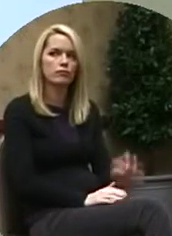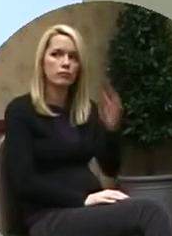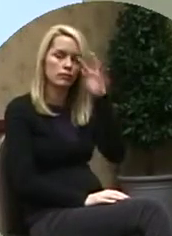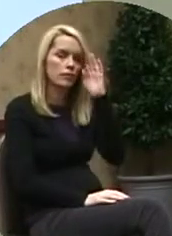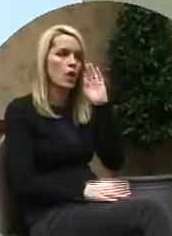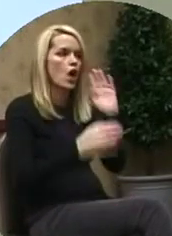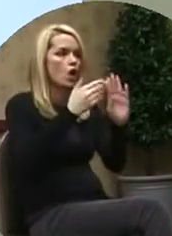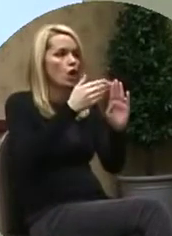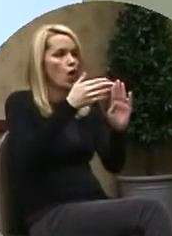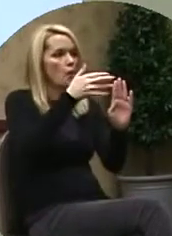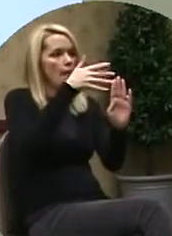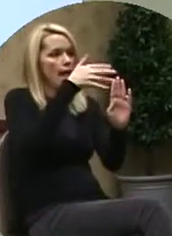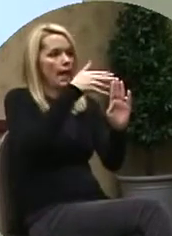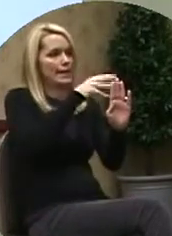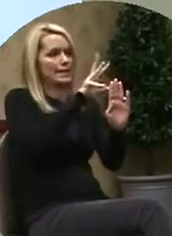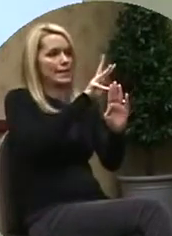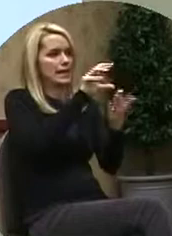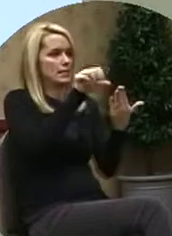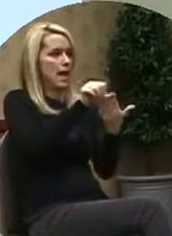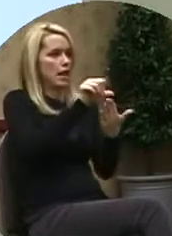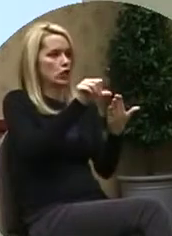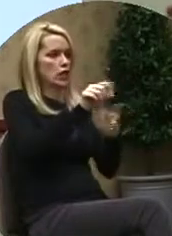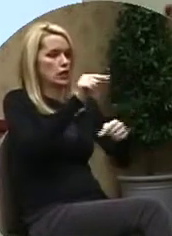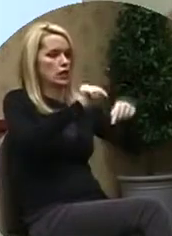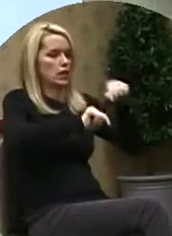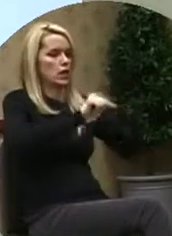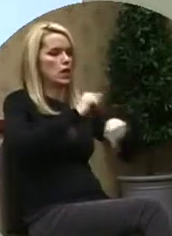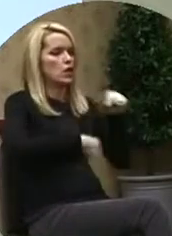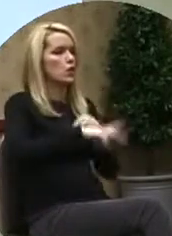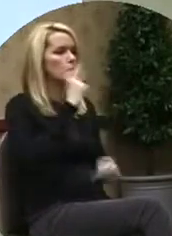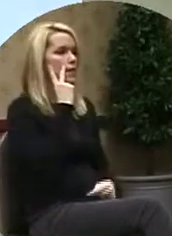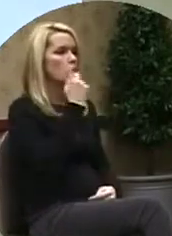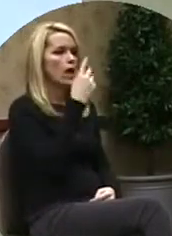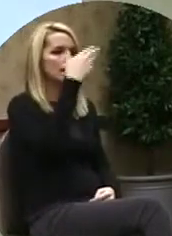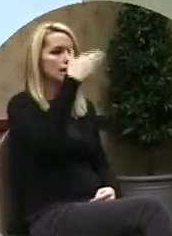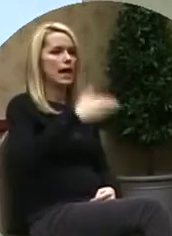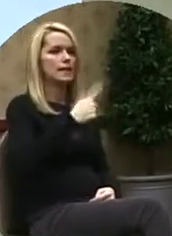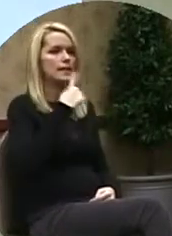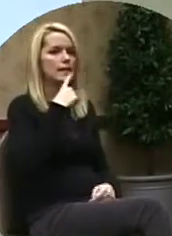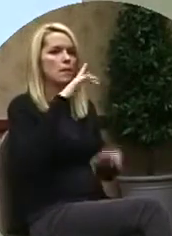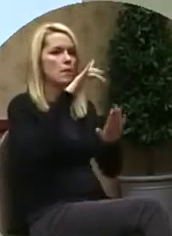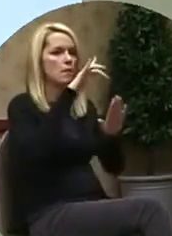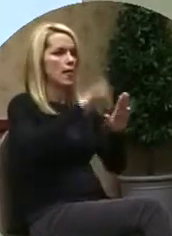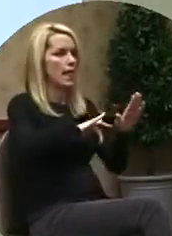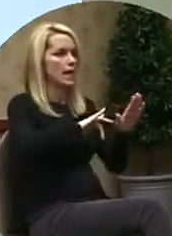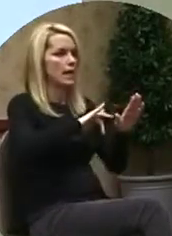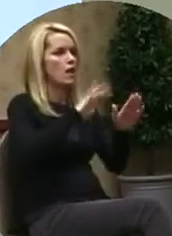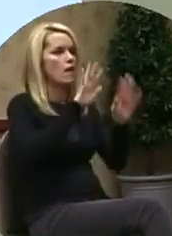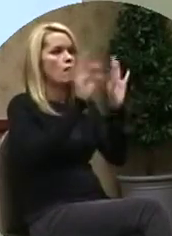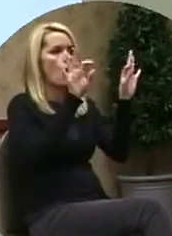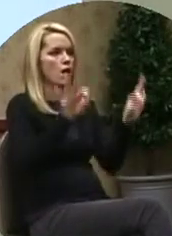6 pages. And what you'll see on one side, it says Blanc Form Masters.